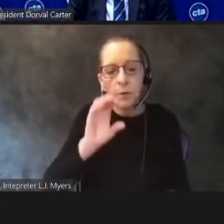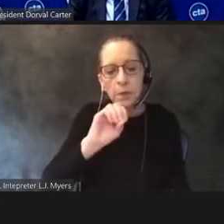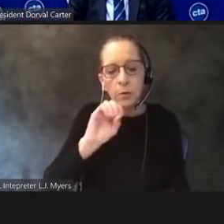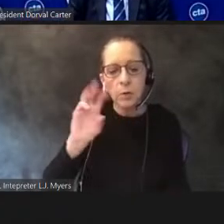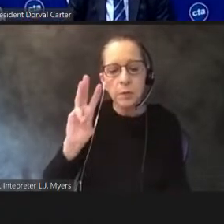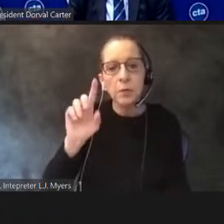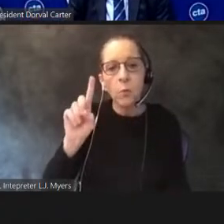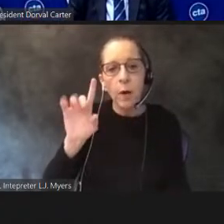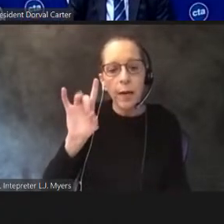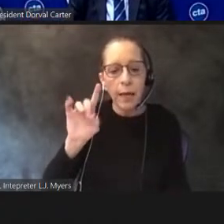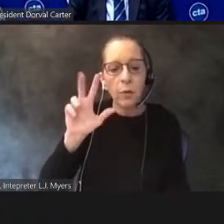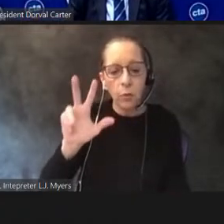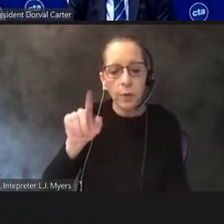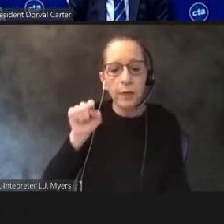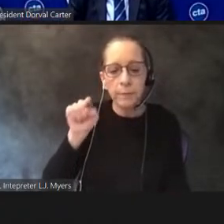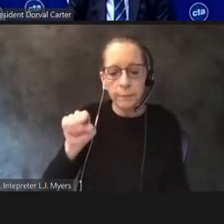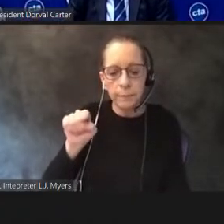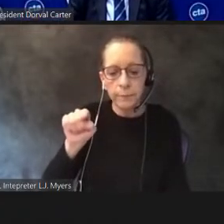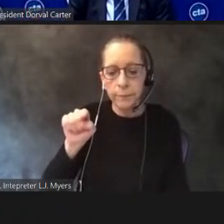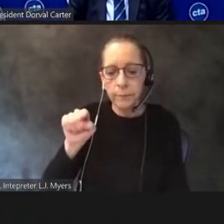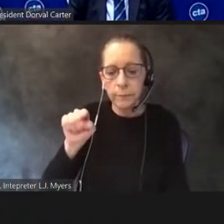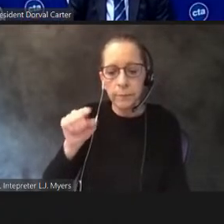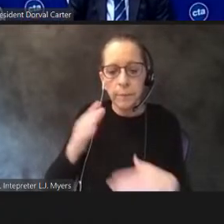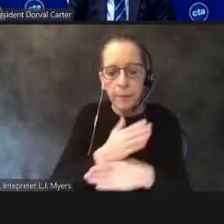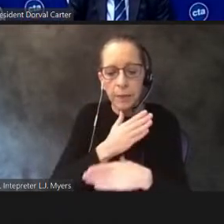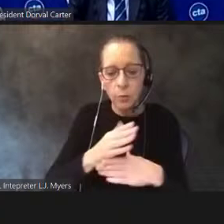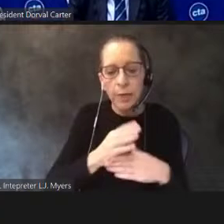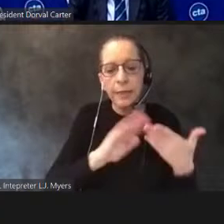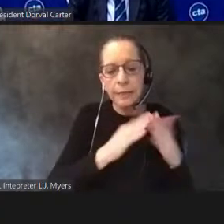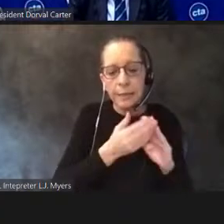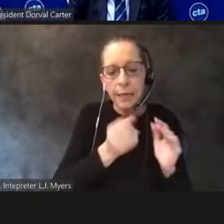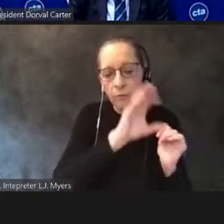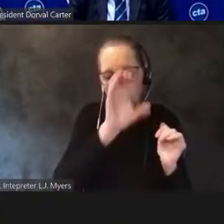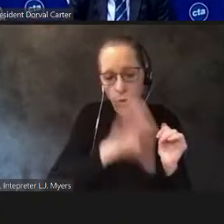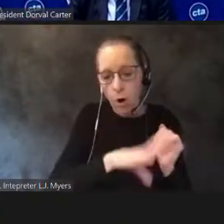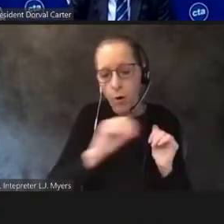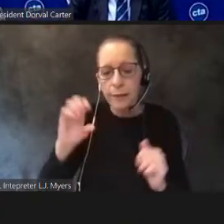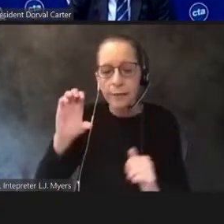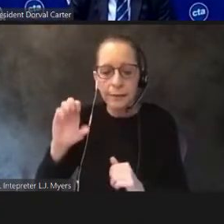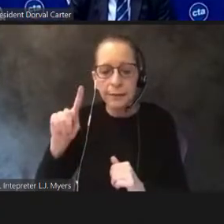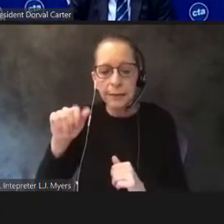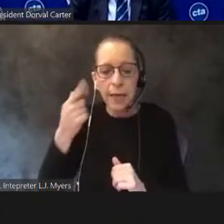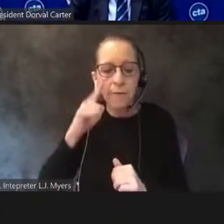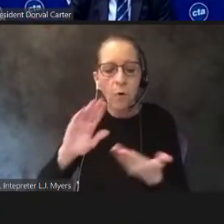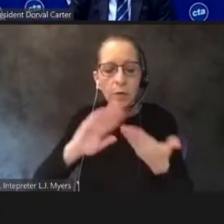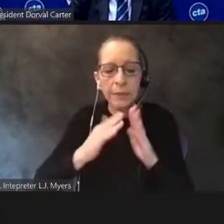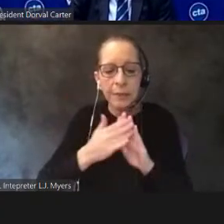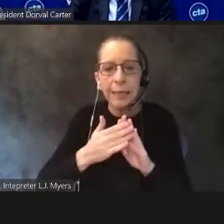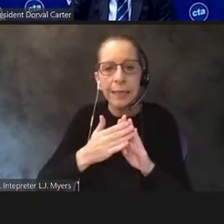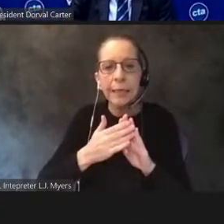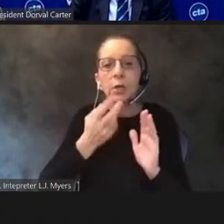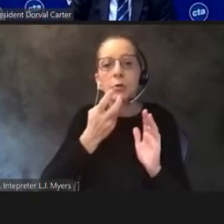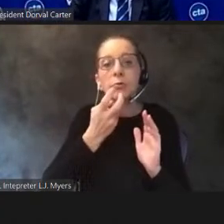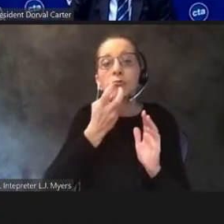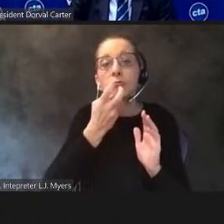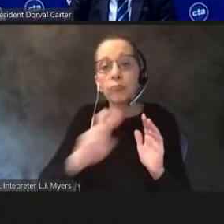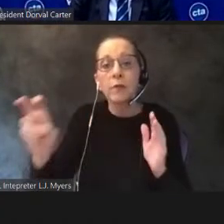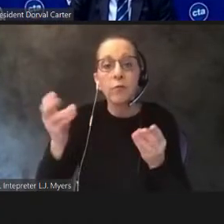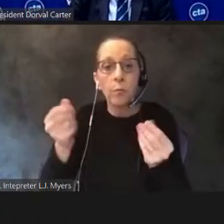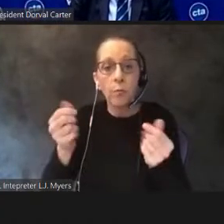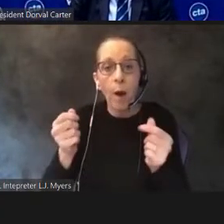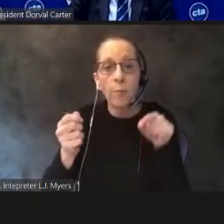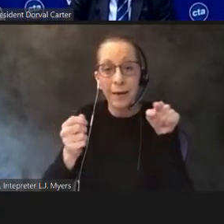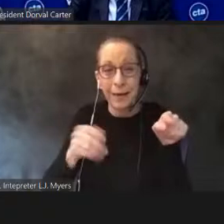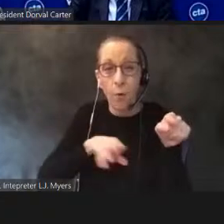006183, which an IGA between the City of Chicago and the CTA for the city's transfer of properties that it